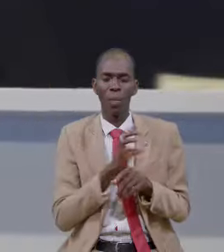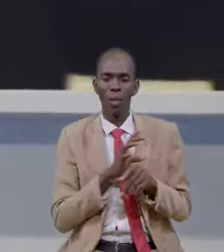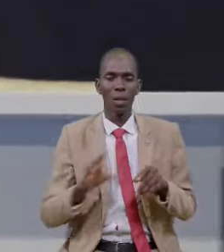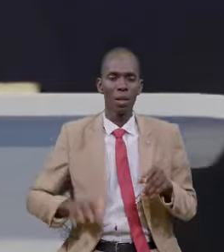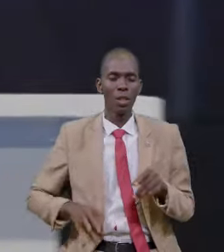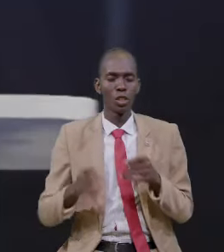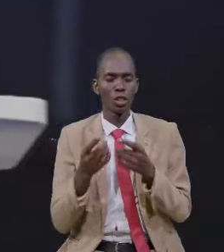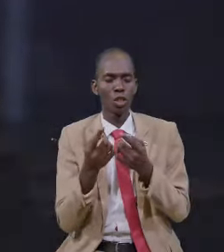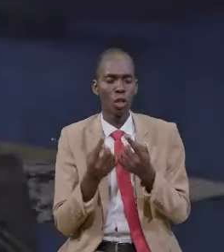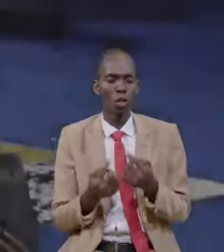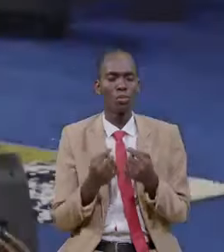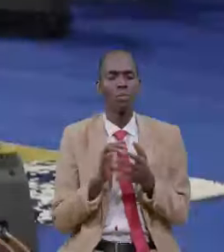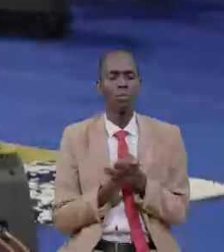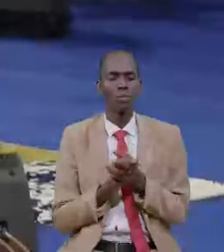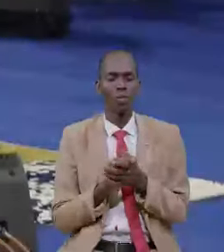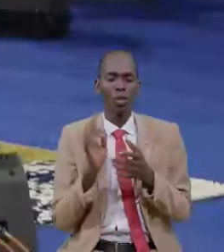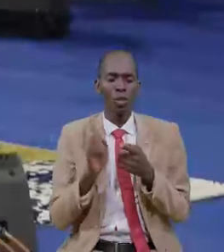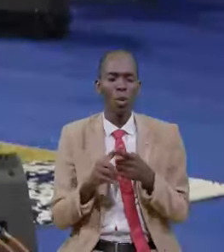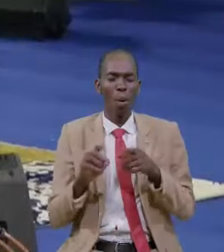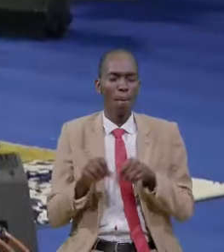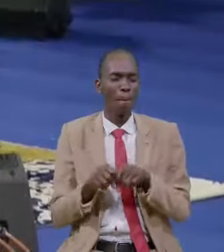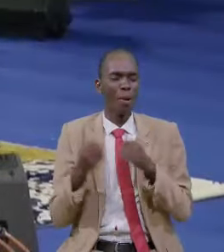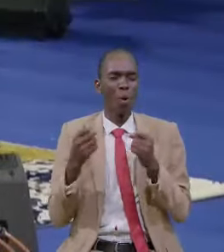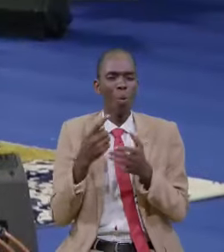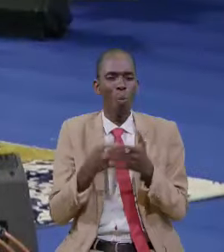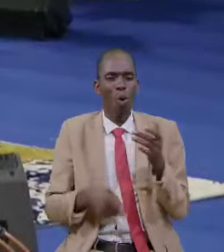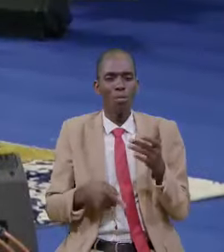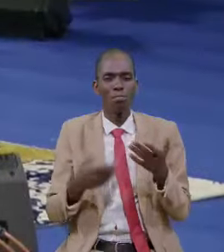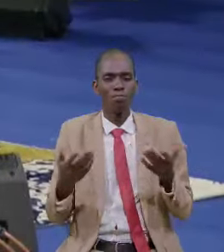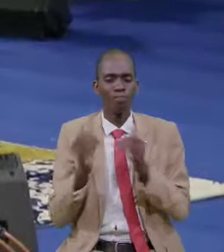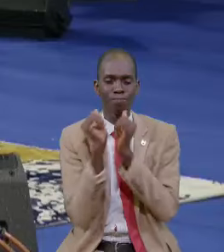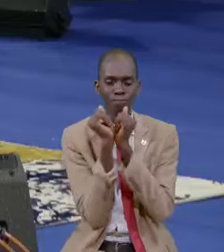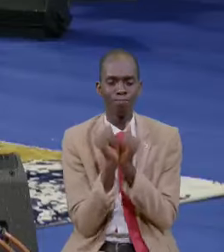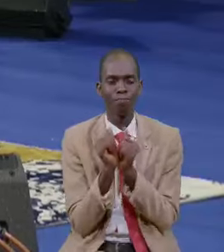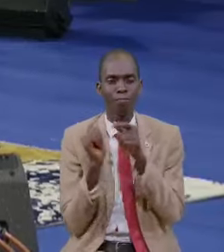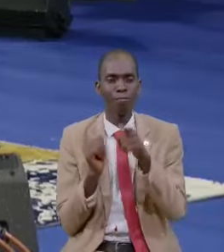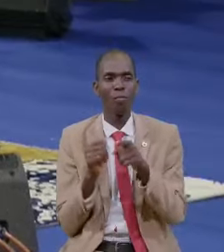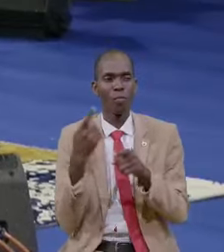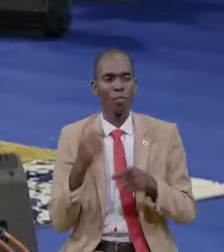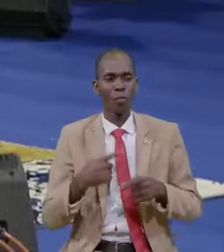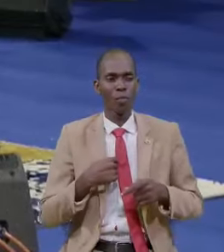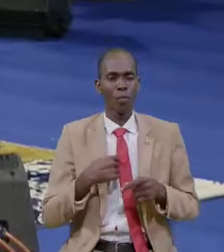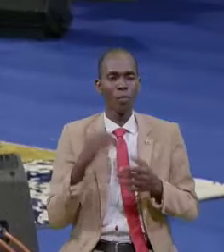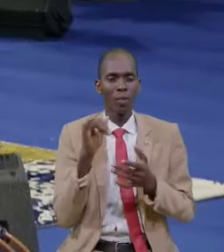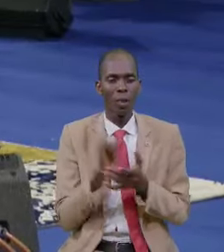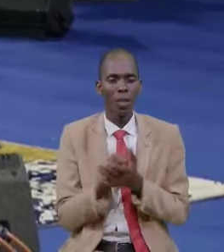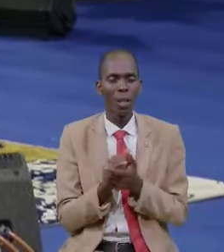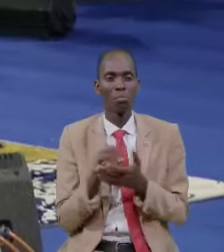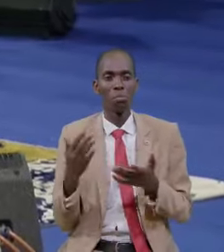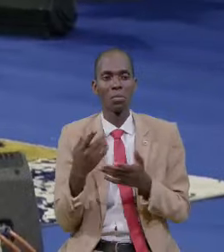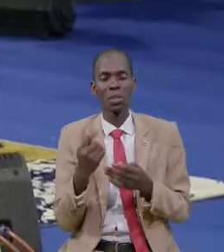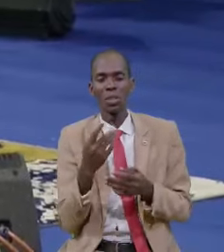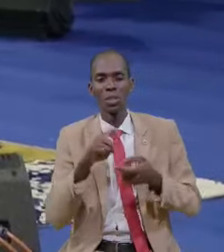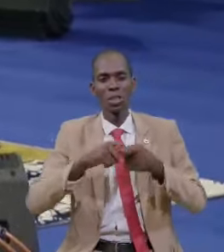He comes to break what ties you. The rope, the chain, the shackle, the fetters